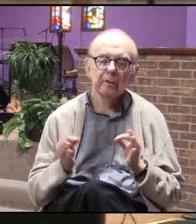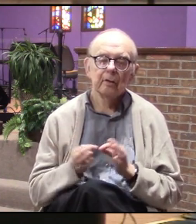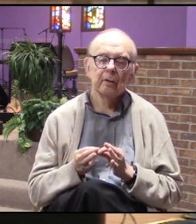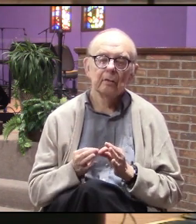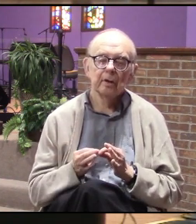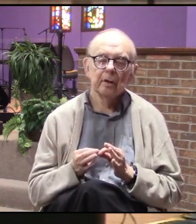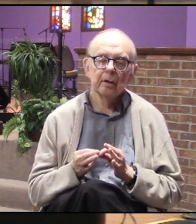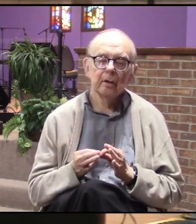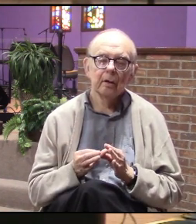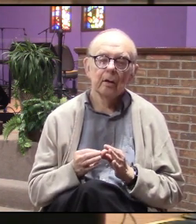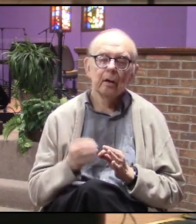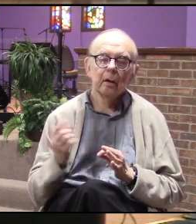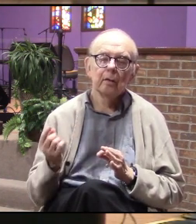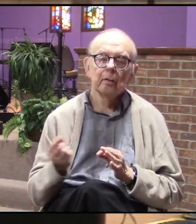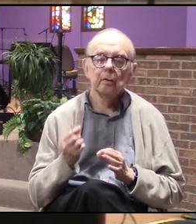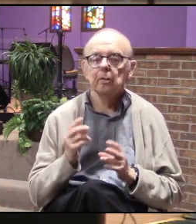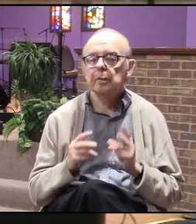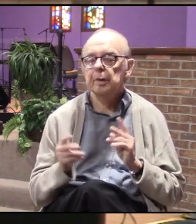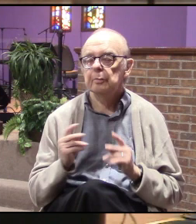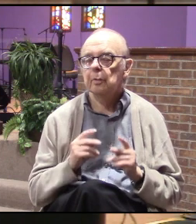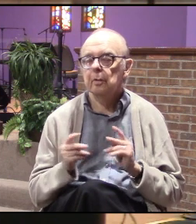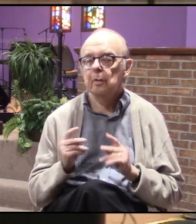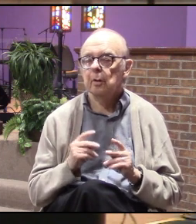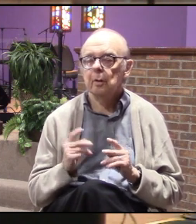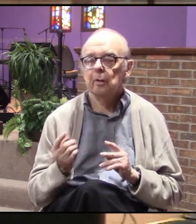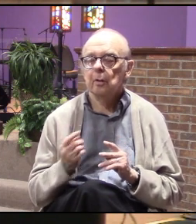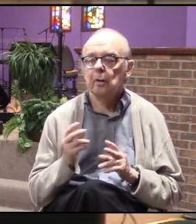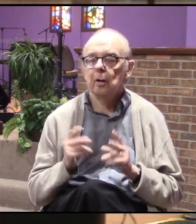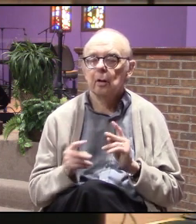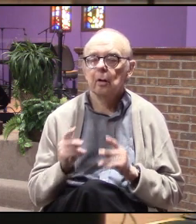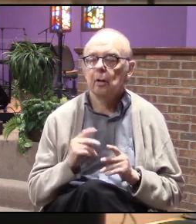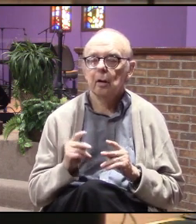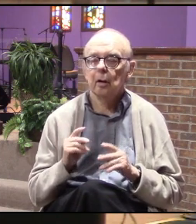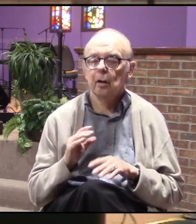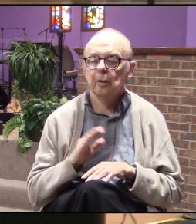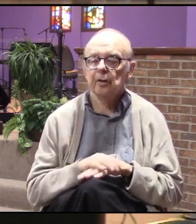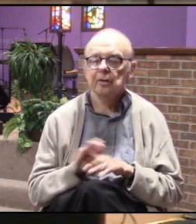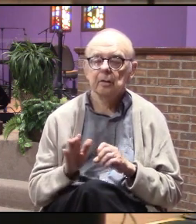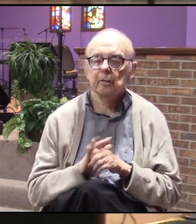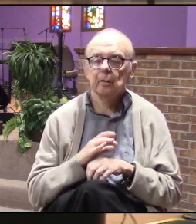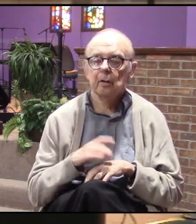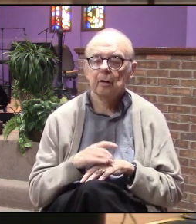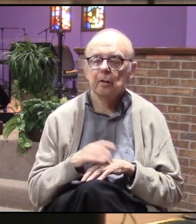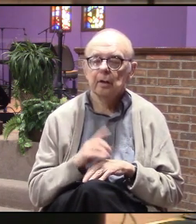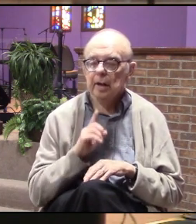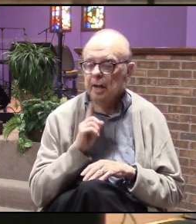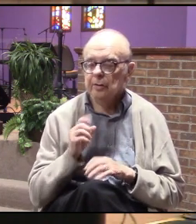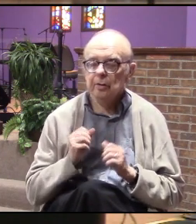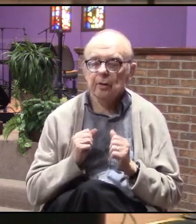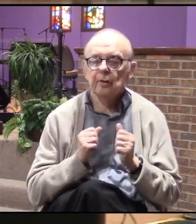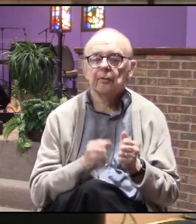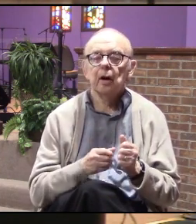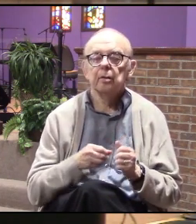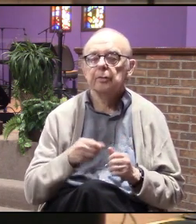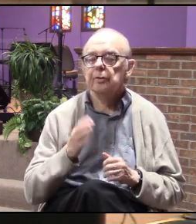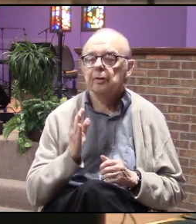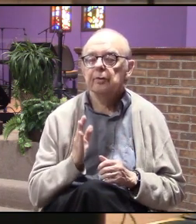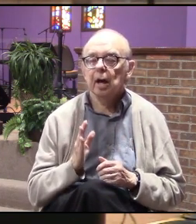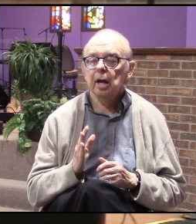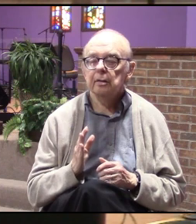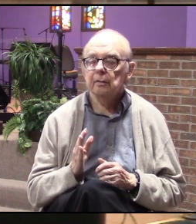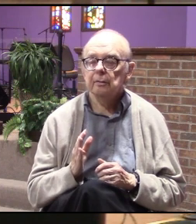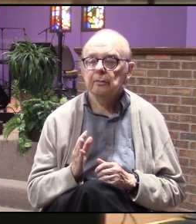were the only people on the whole earth that were followers of God.